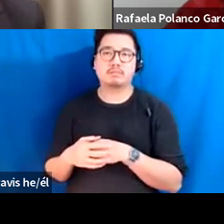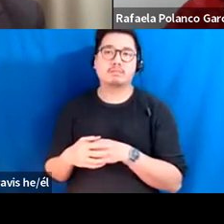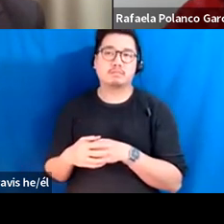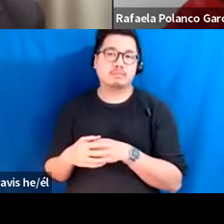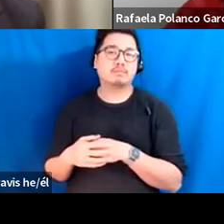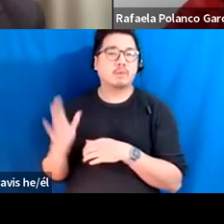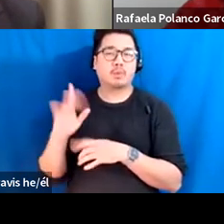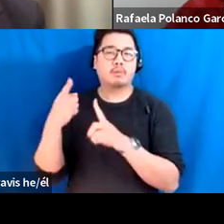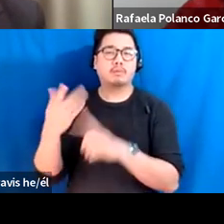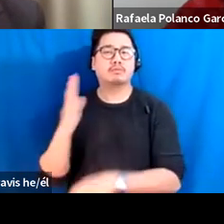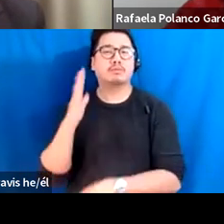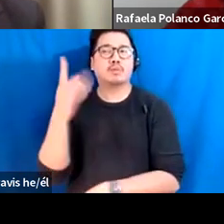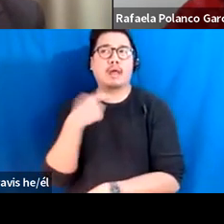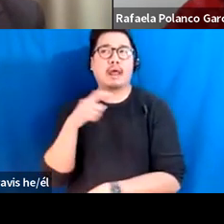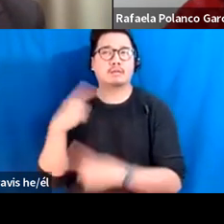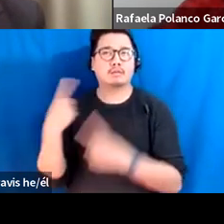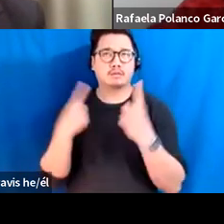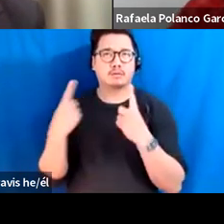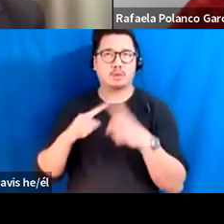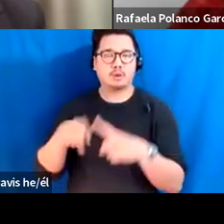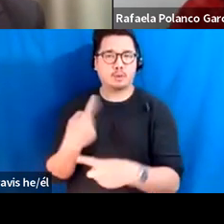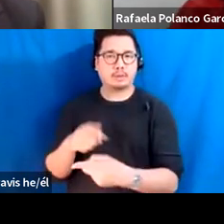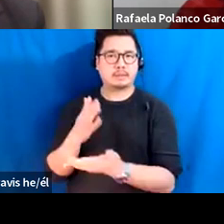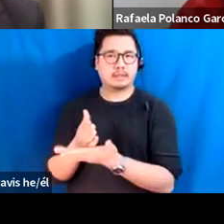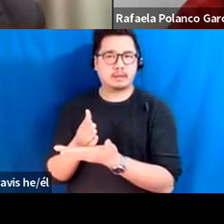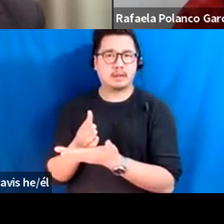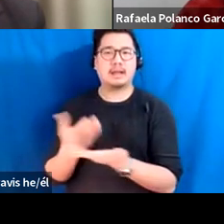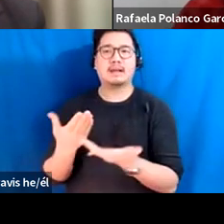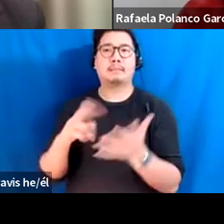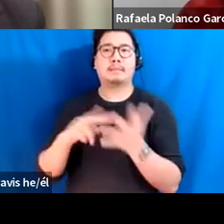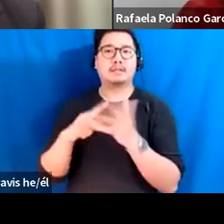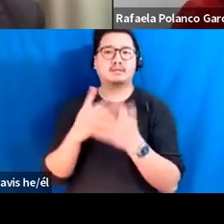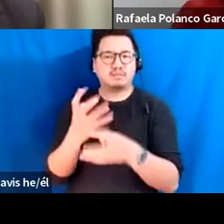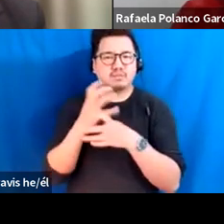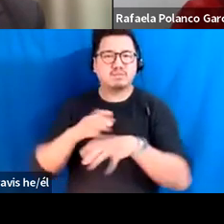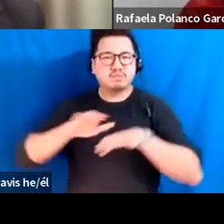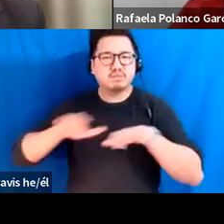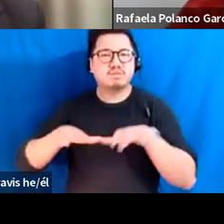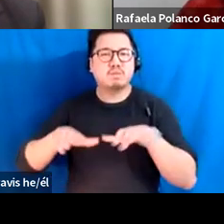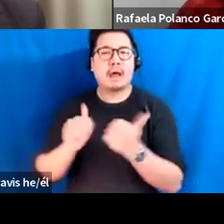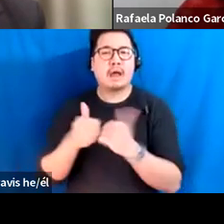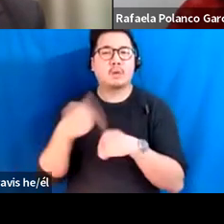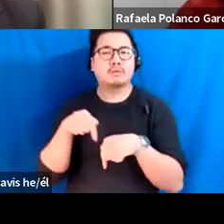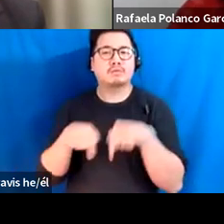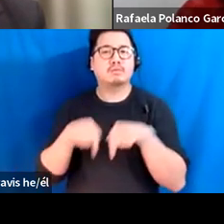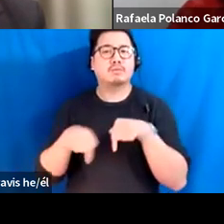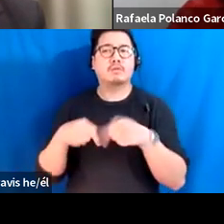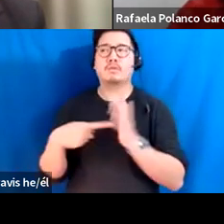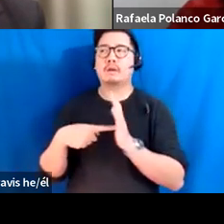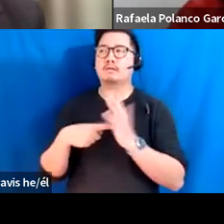you stop doing and and or coming back a little bit on or changing your strategy like a at home type of